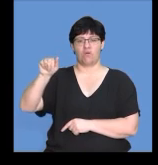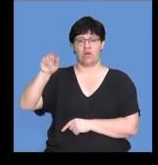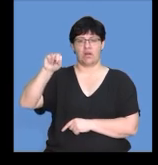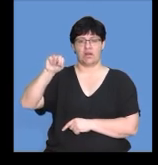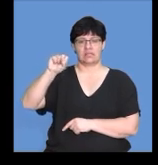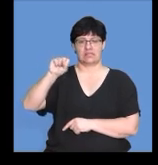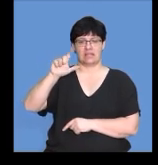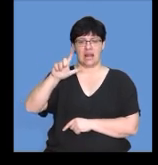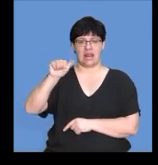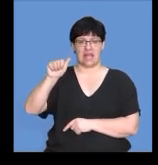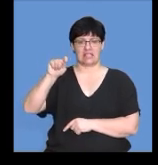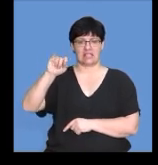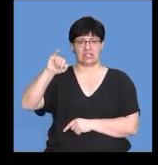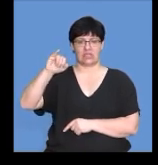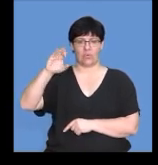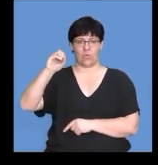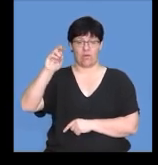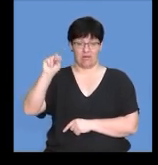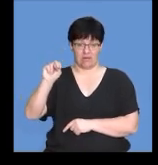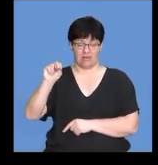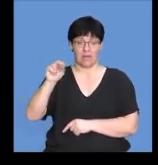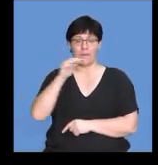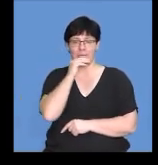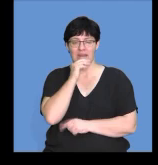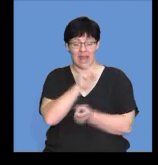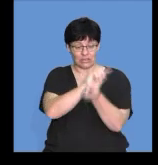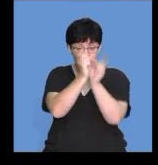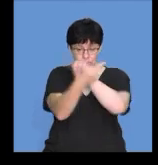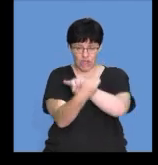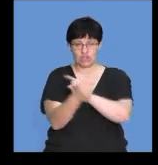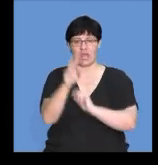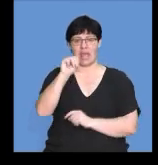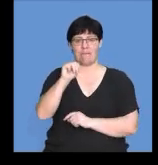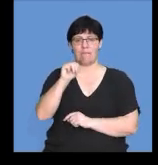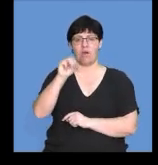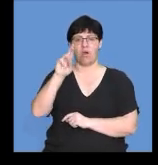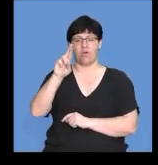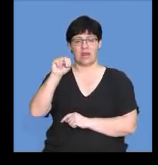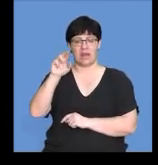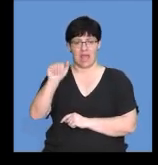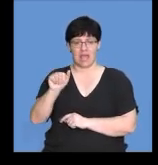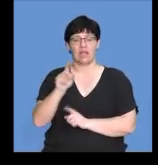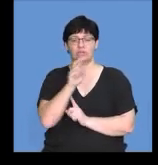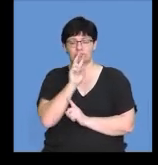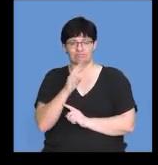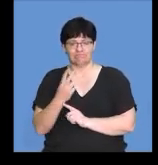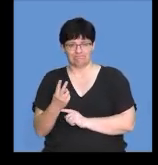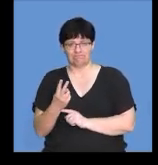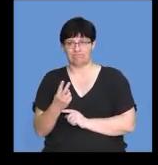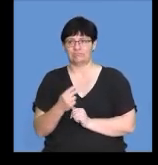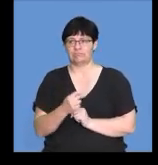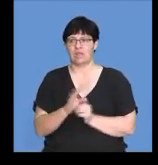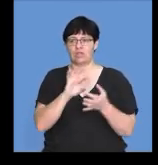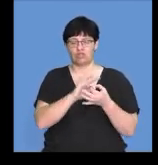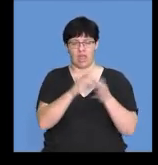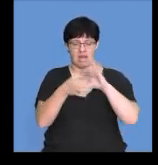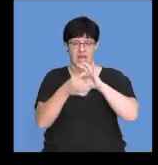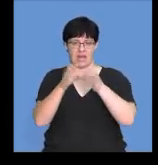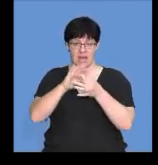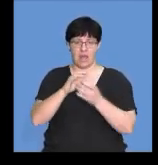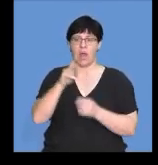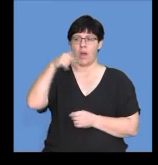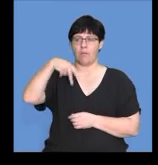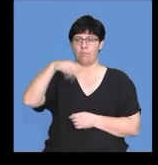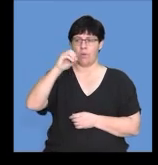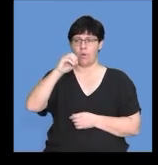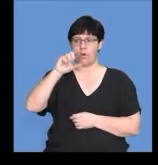And translation is essentially changing the mRNA into a polypeptide chain which has many